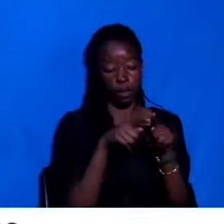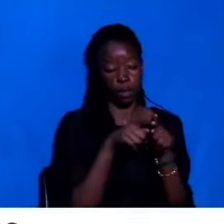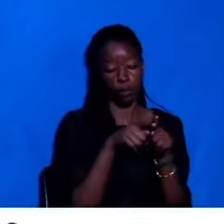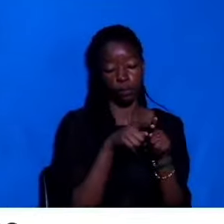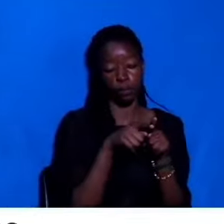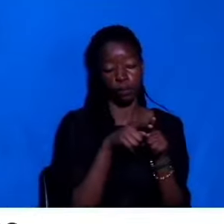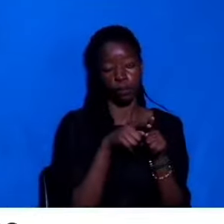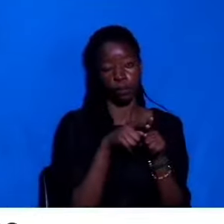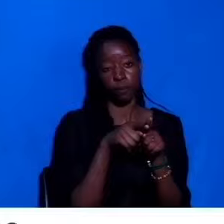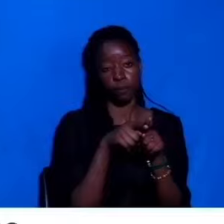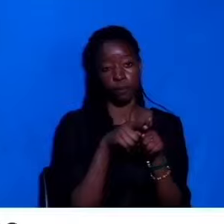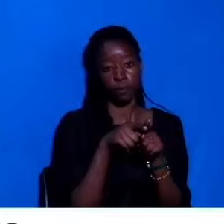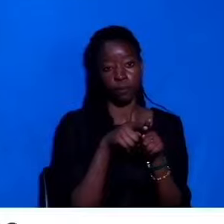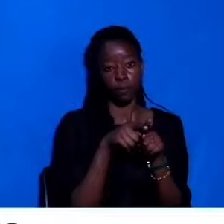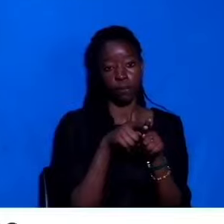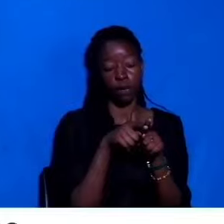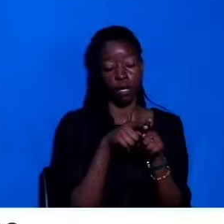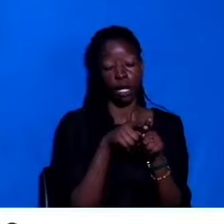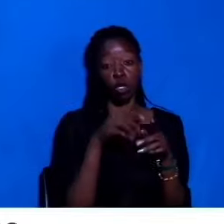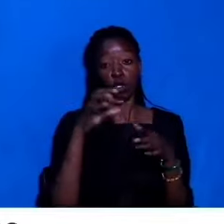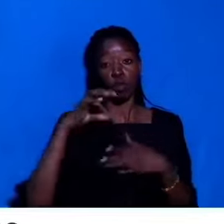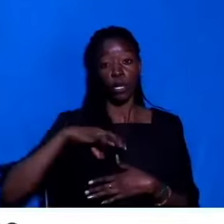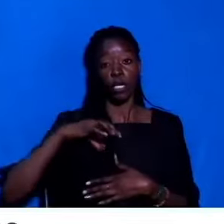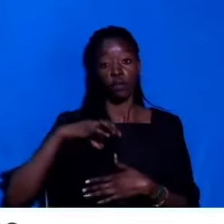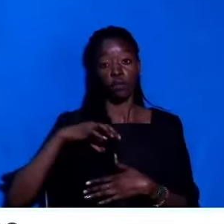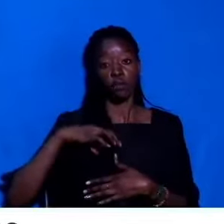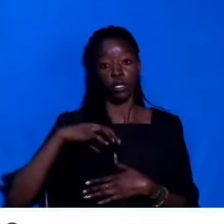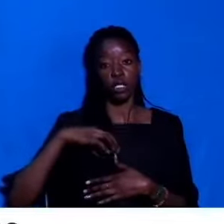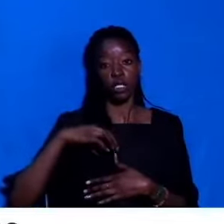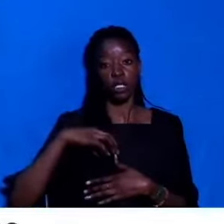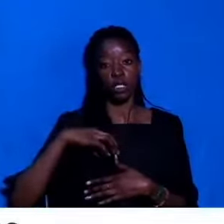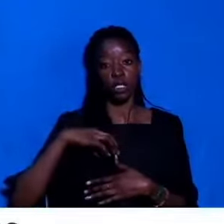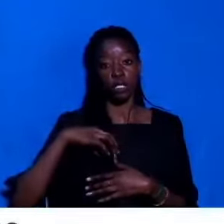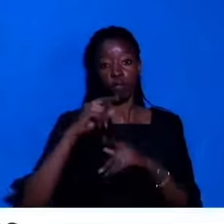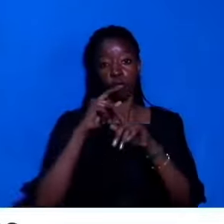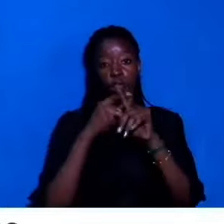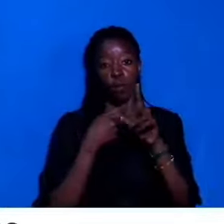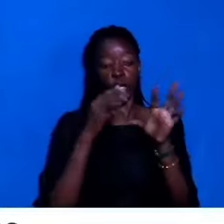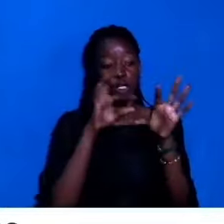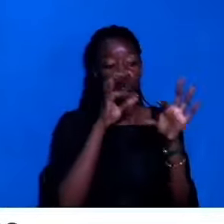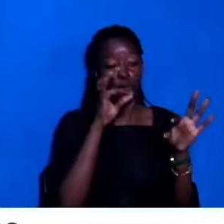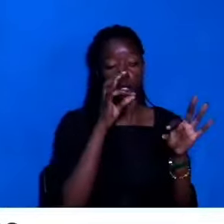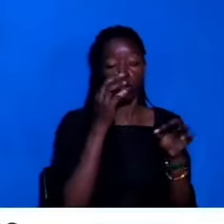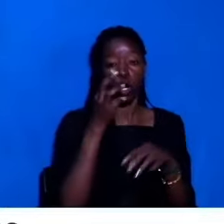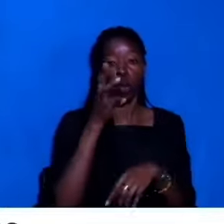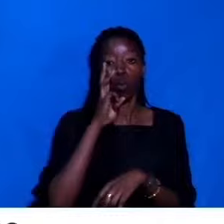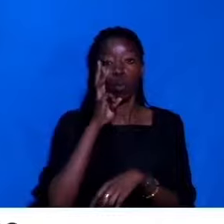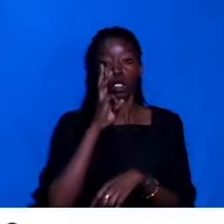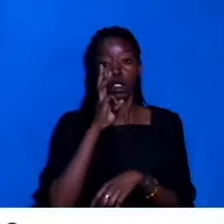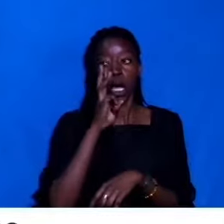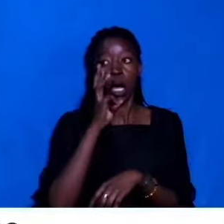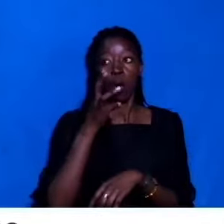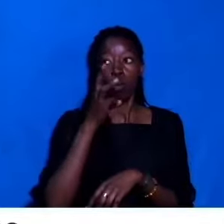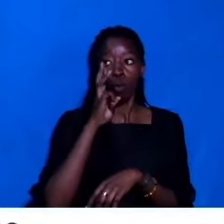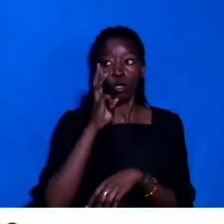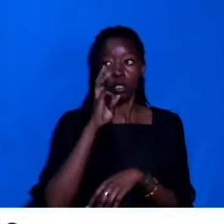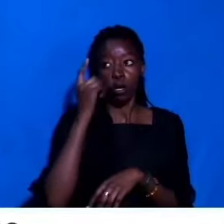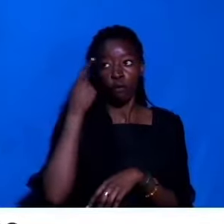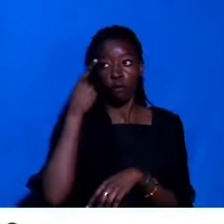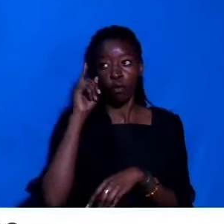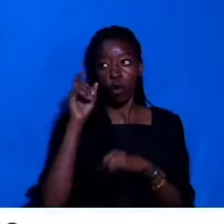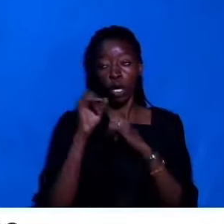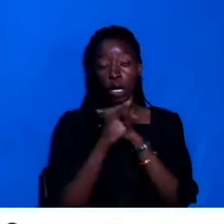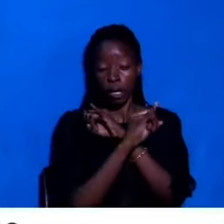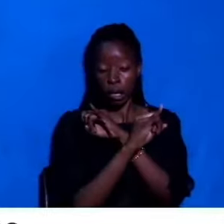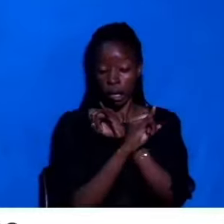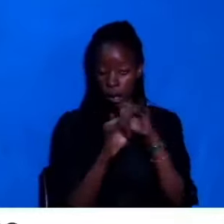the blessings of the sprinkling of water. That is water for cleansing. The water that you see here is water for cleansing. And